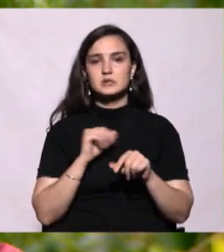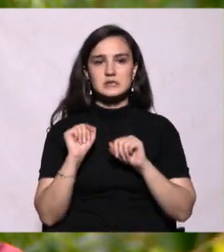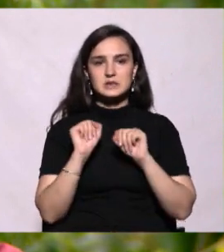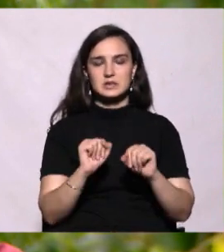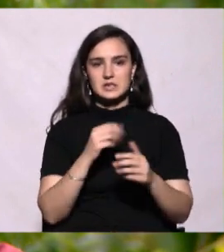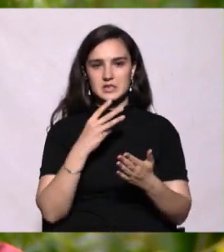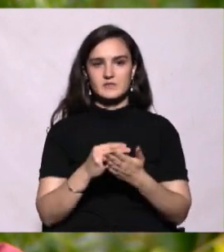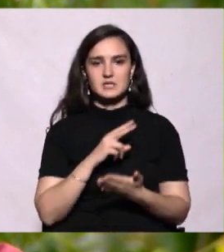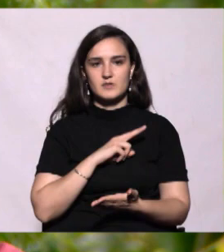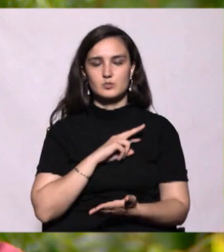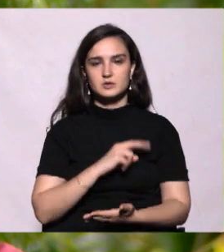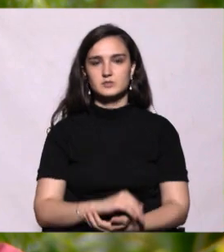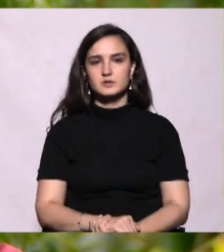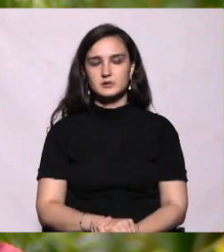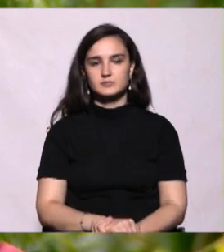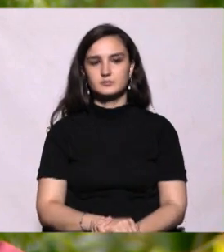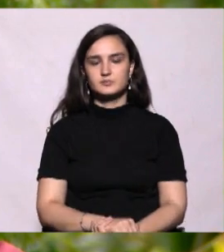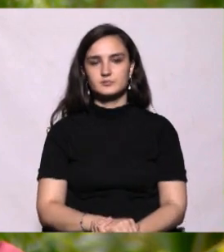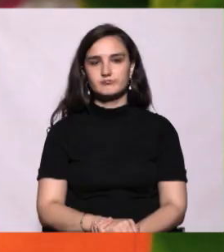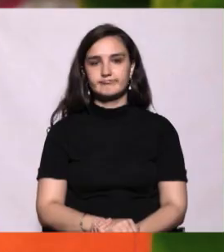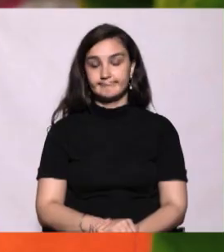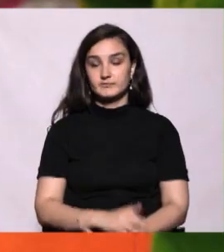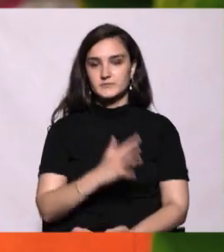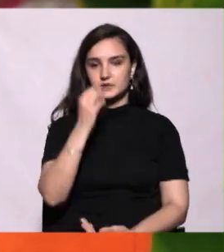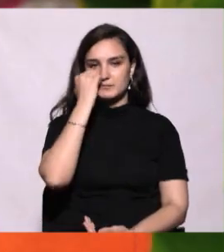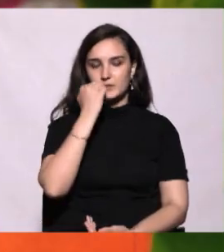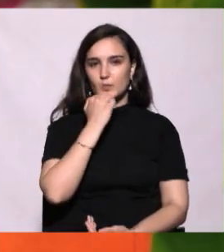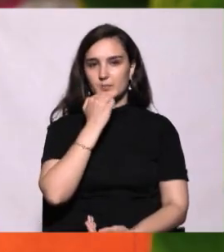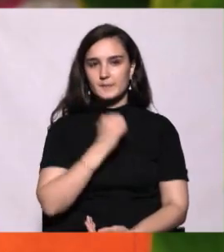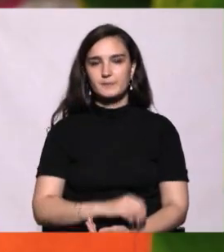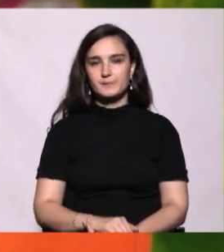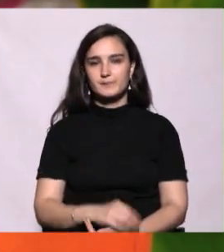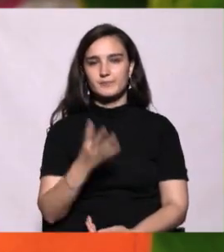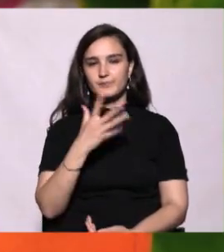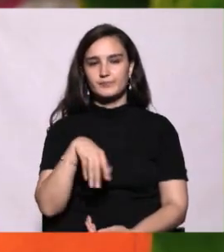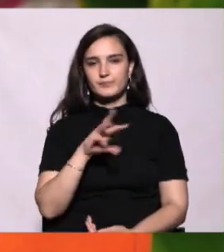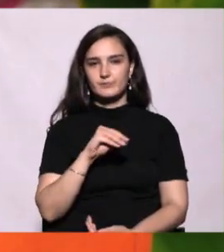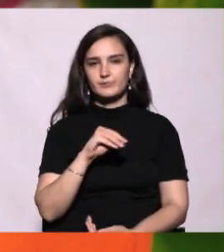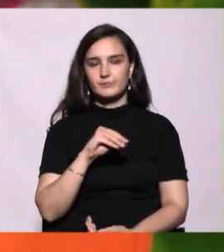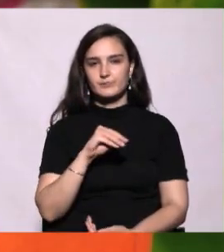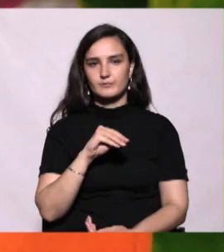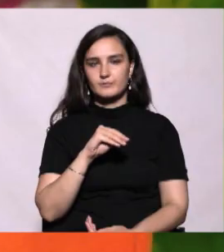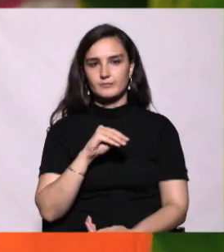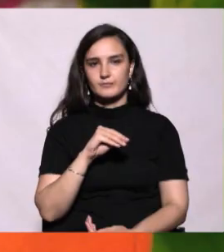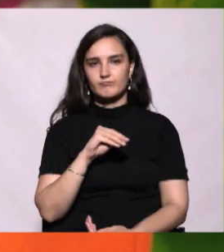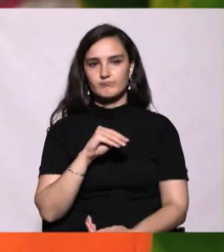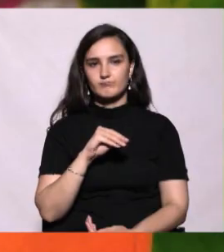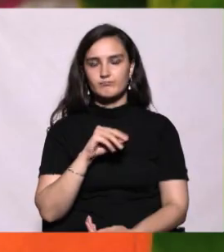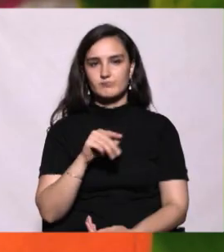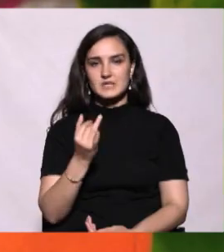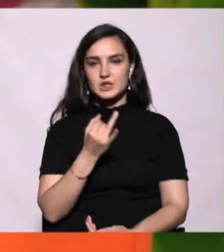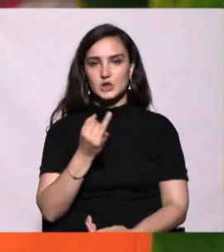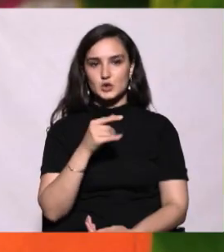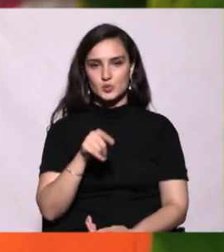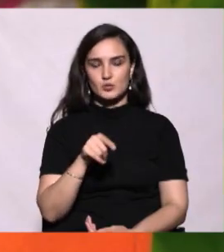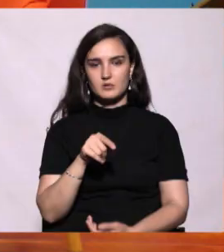their dying days. Yes, they are. Thank you very much. They are one of the most important and interesting characters from